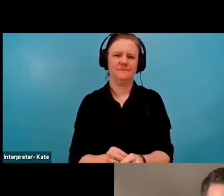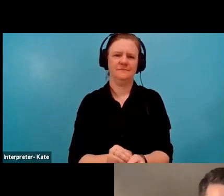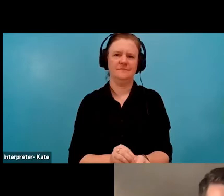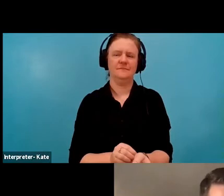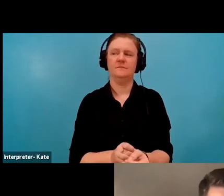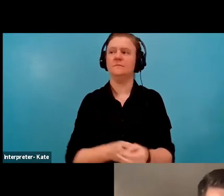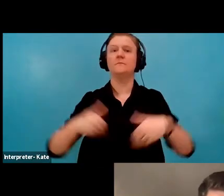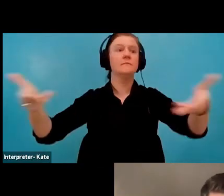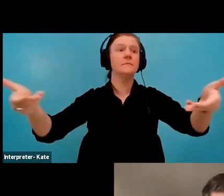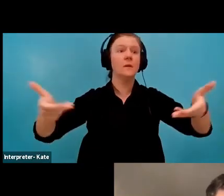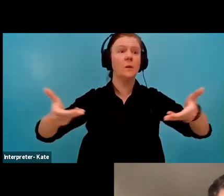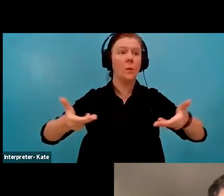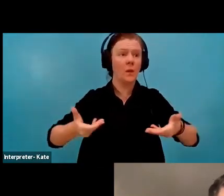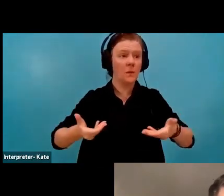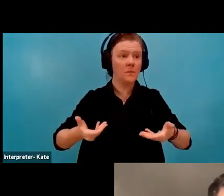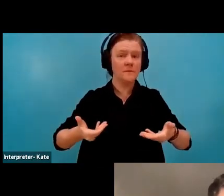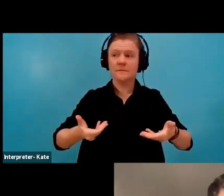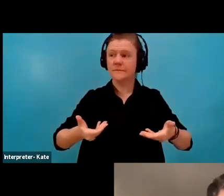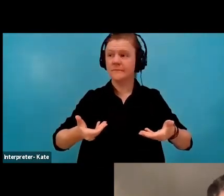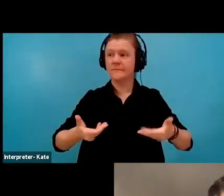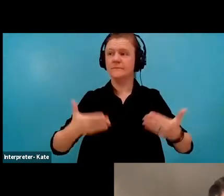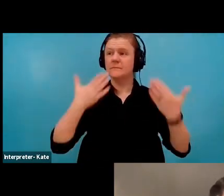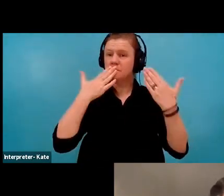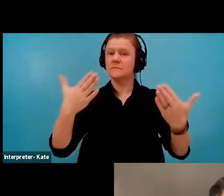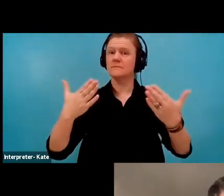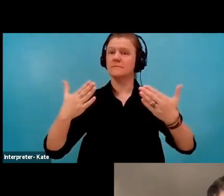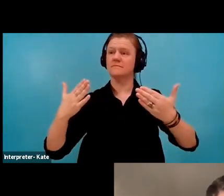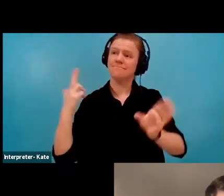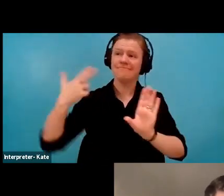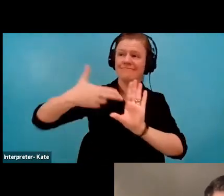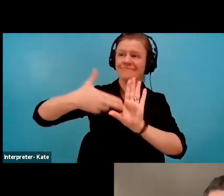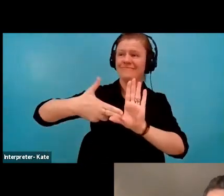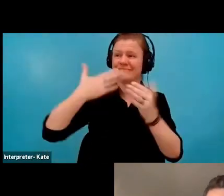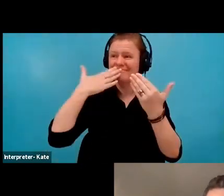Welcome, everyone, as you're filing in. Thanks for attending this morning.